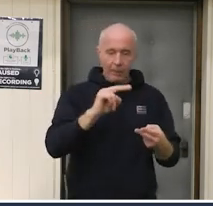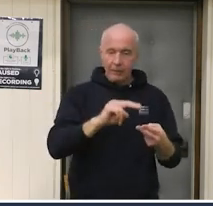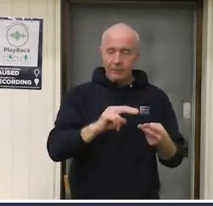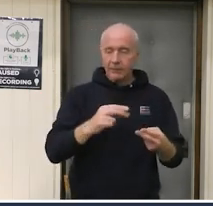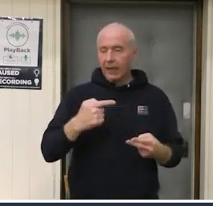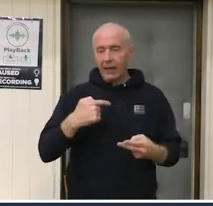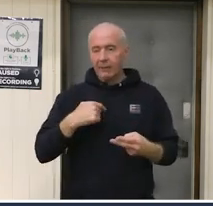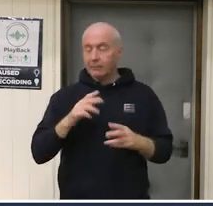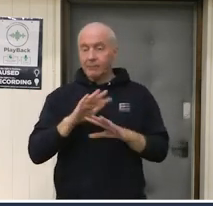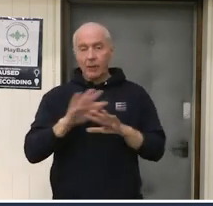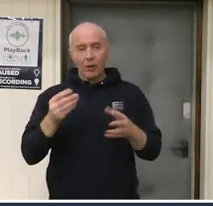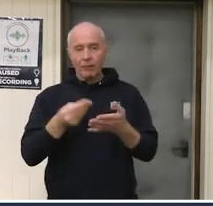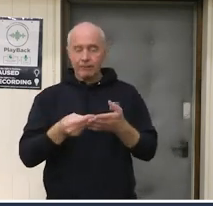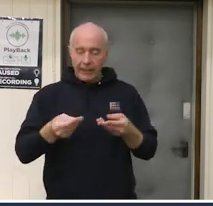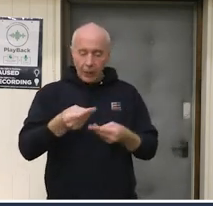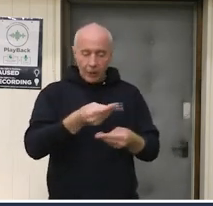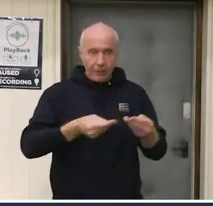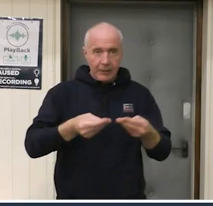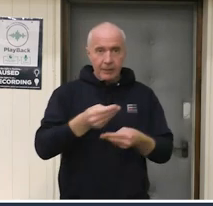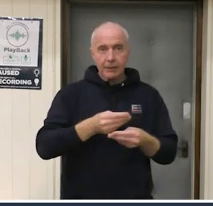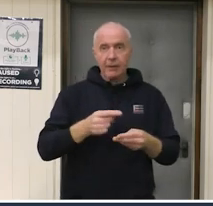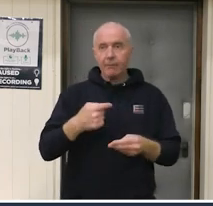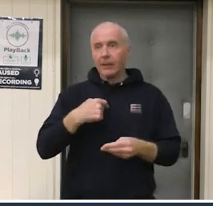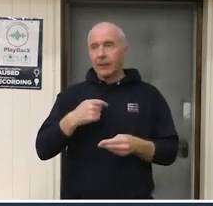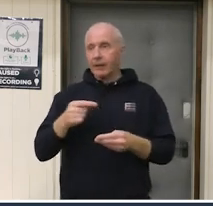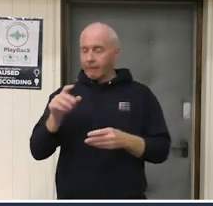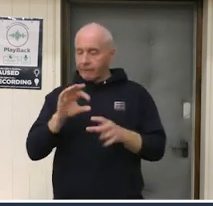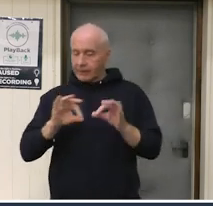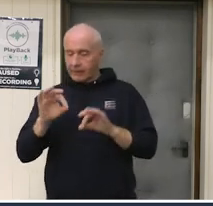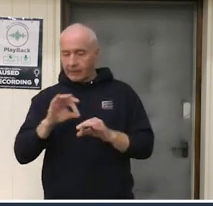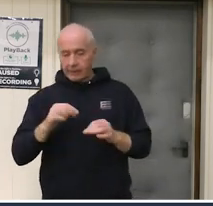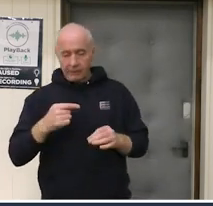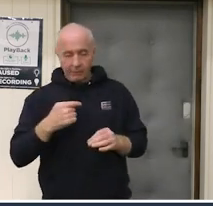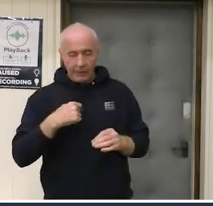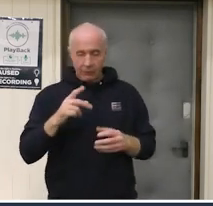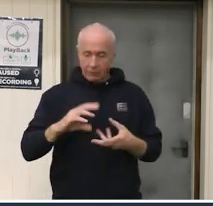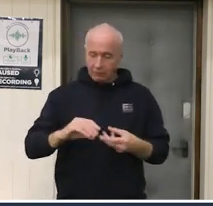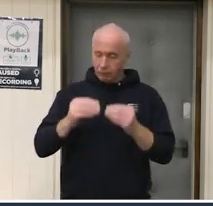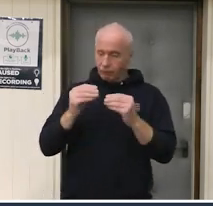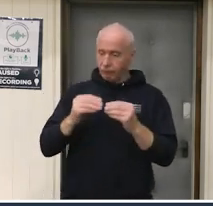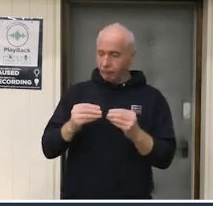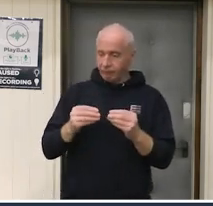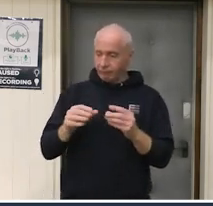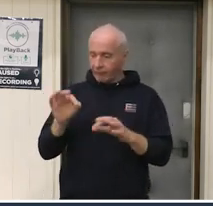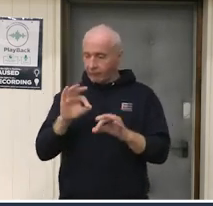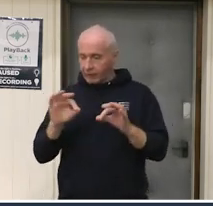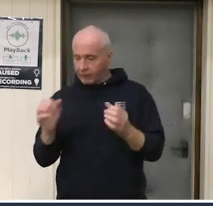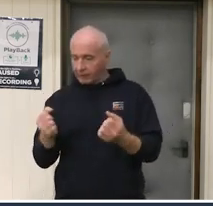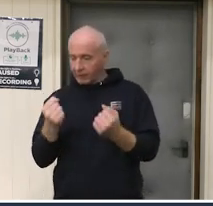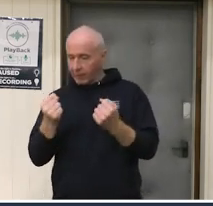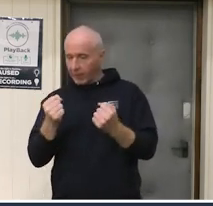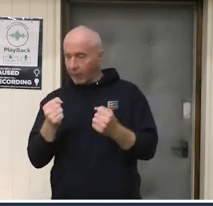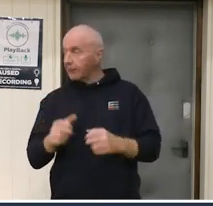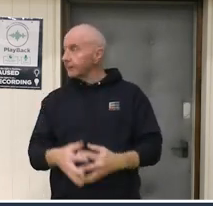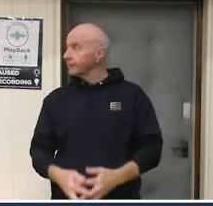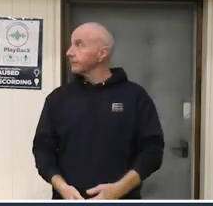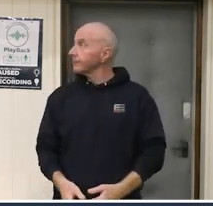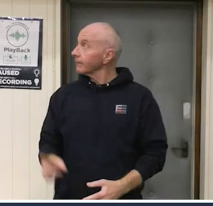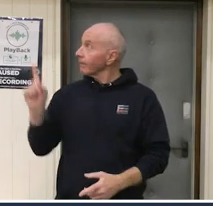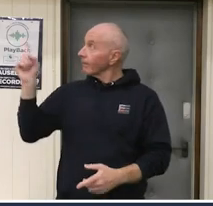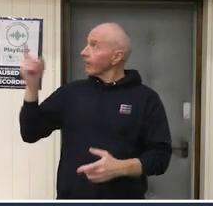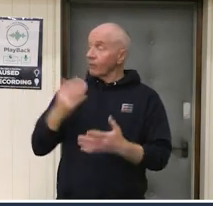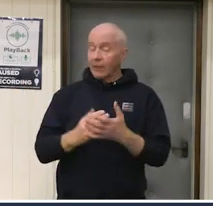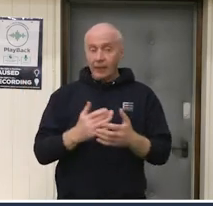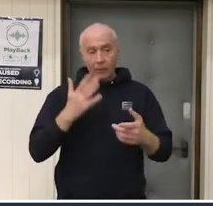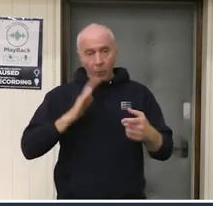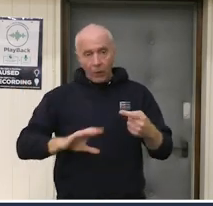physicist, so what do I know about these things, right? I just fire lasers into things. So that's a hell of a shopping list, is it not?